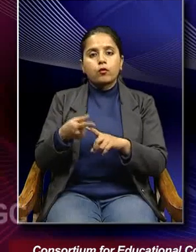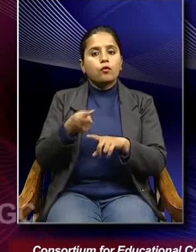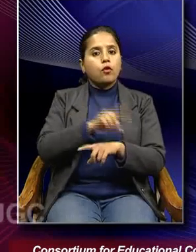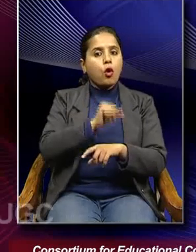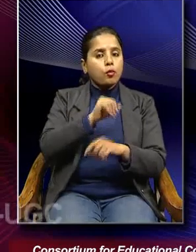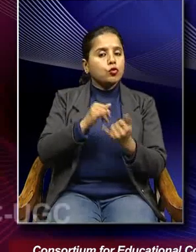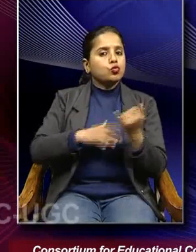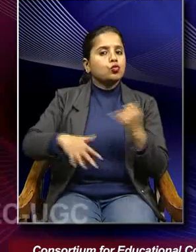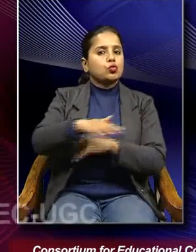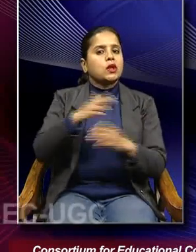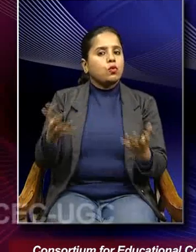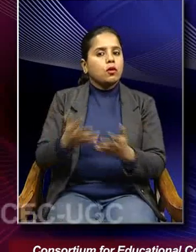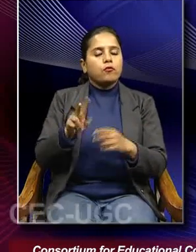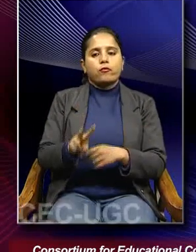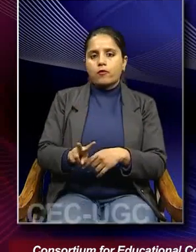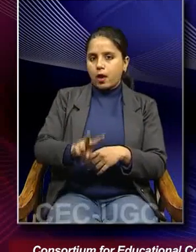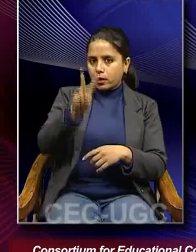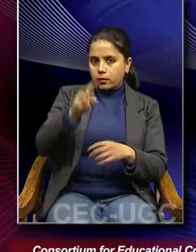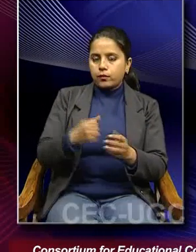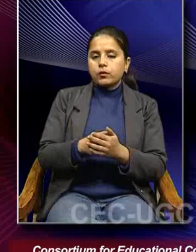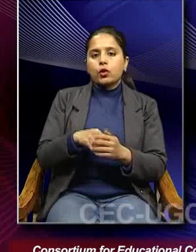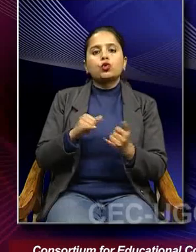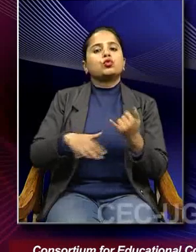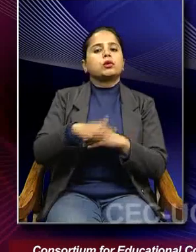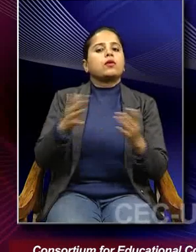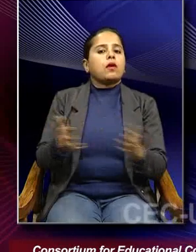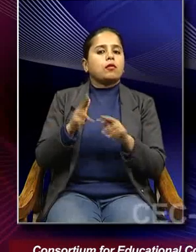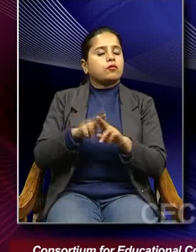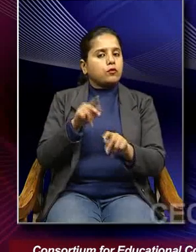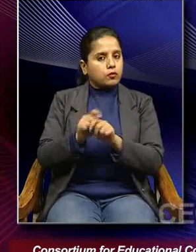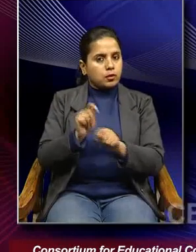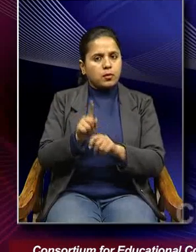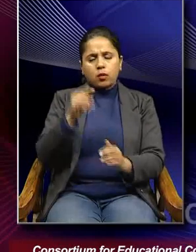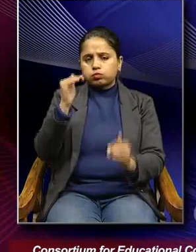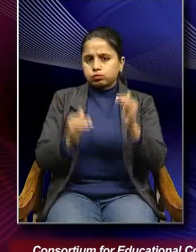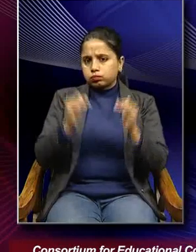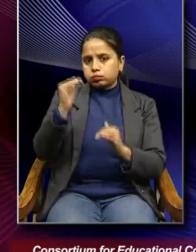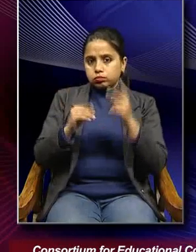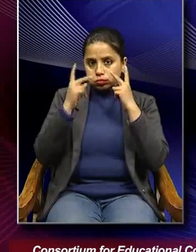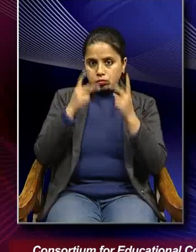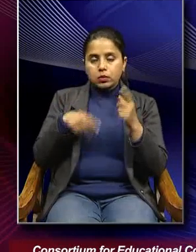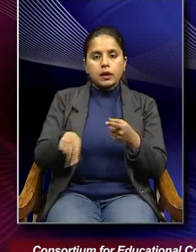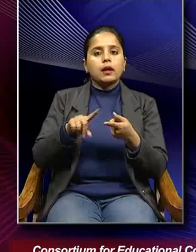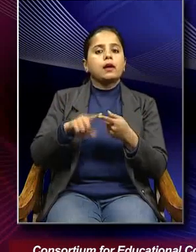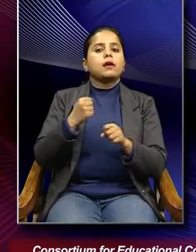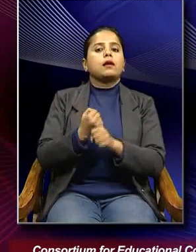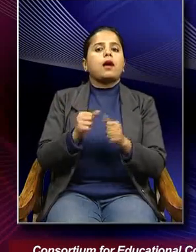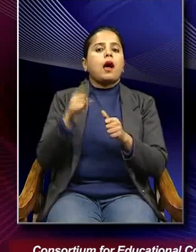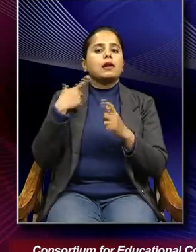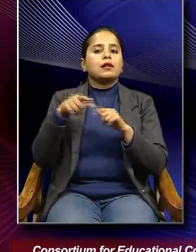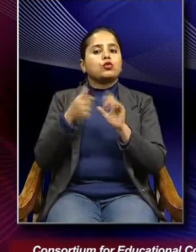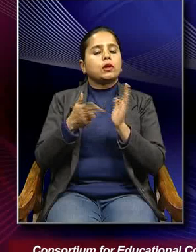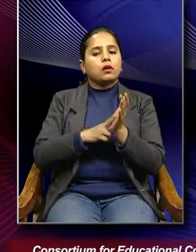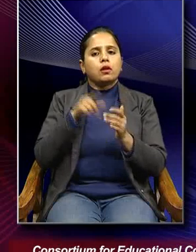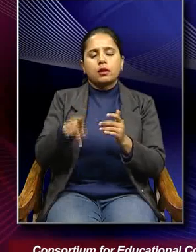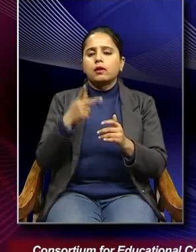social welfare value or social welfare function. The inequality which egalitarian considered is the